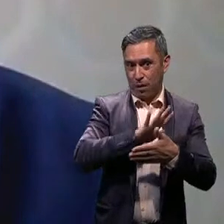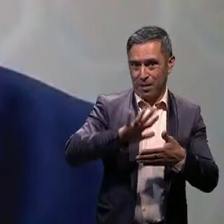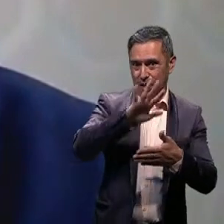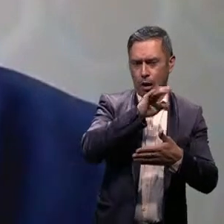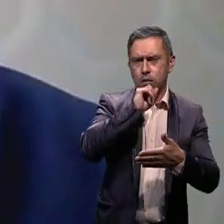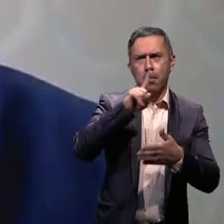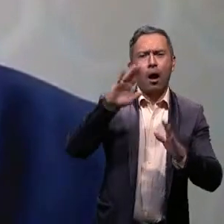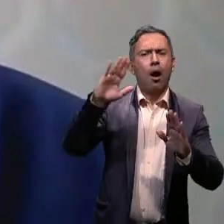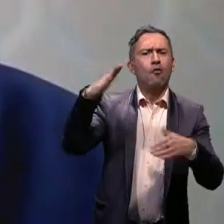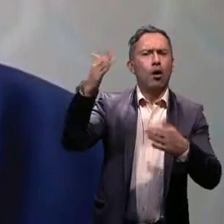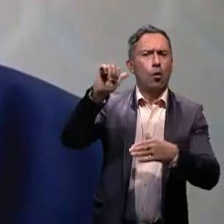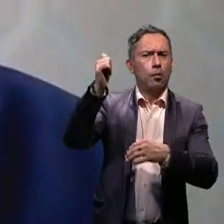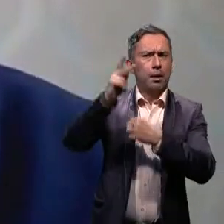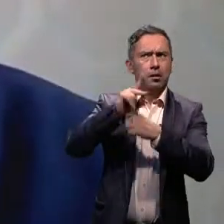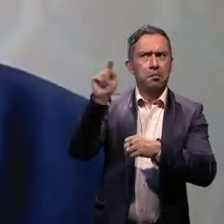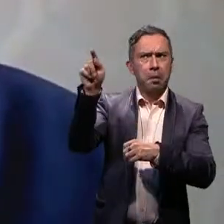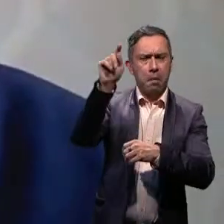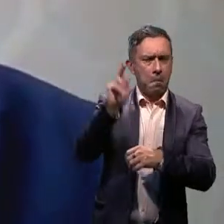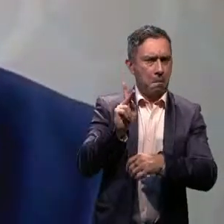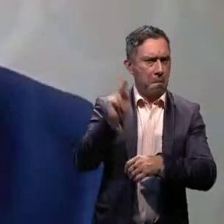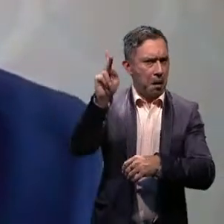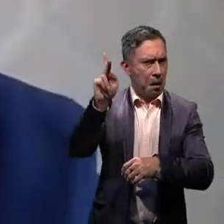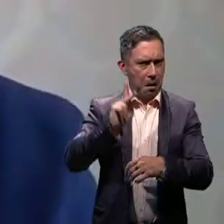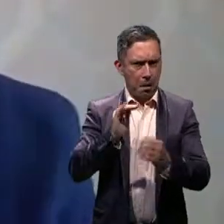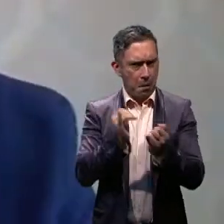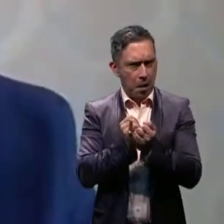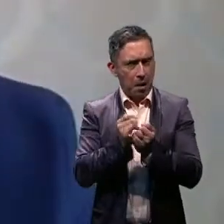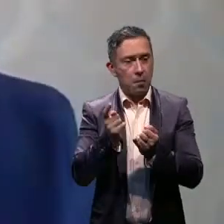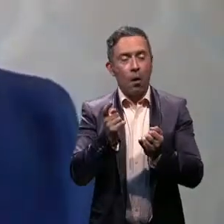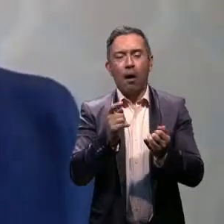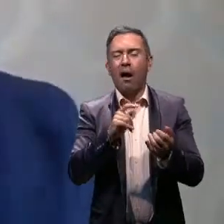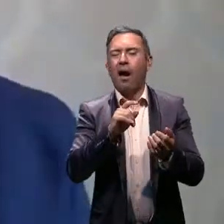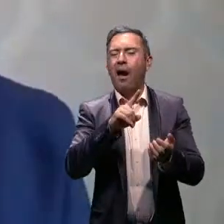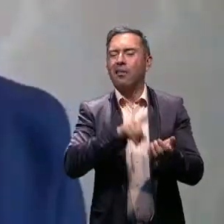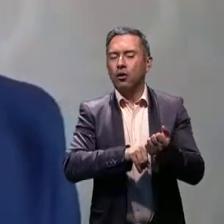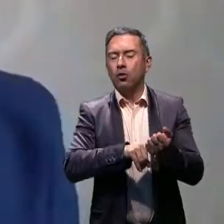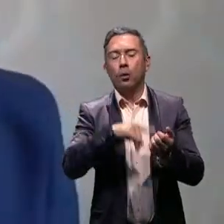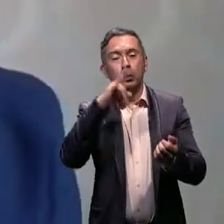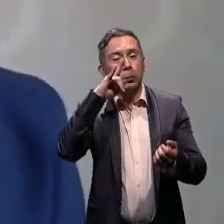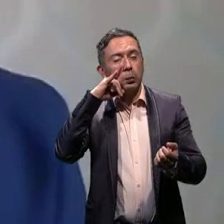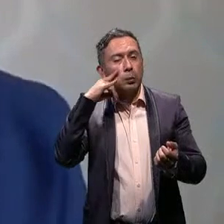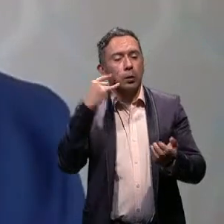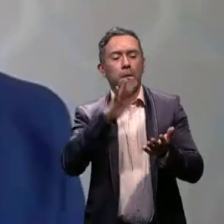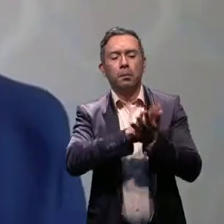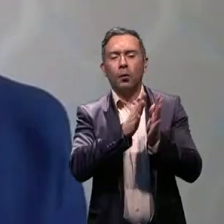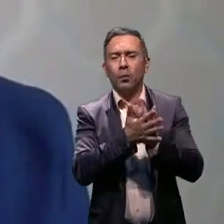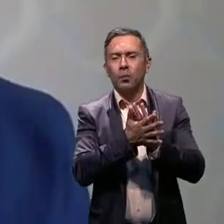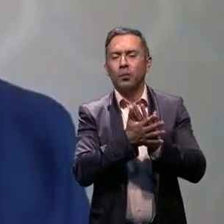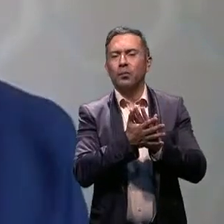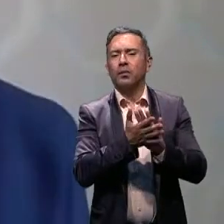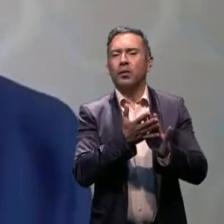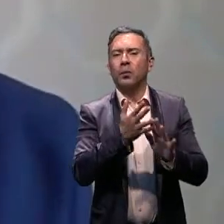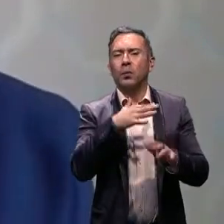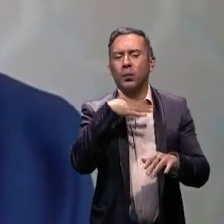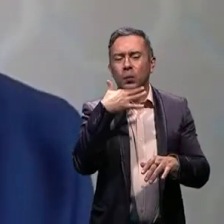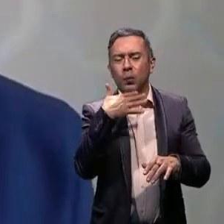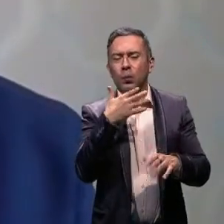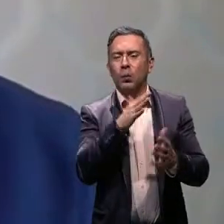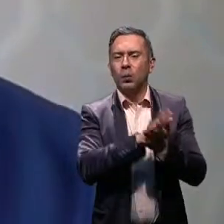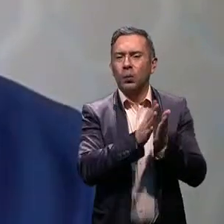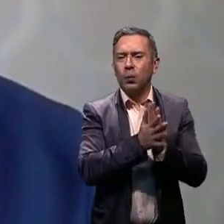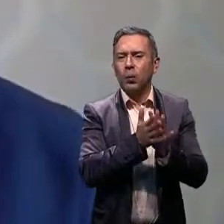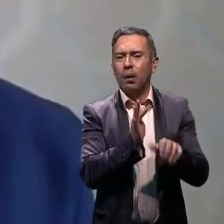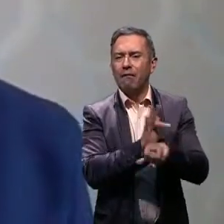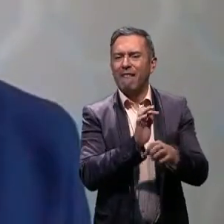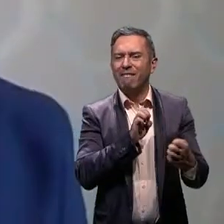the region. And with these electoral processes that are vicious, are